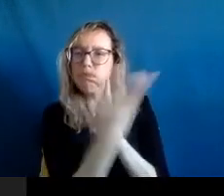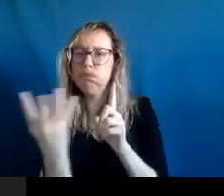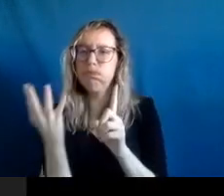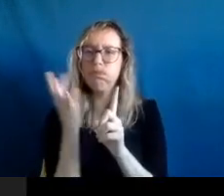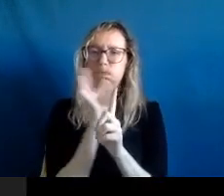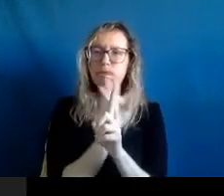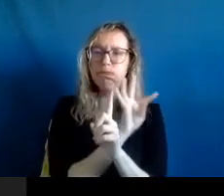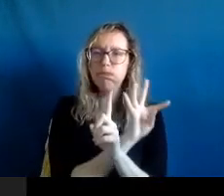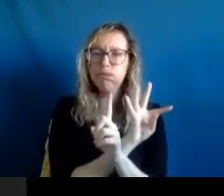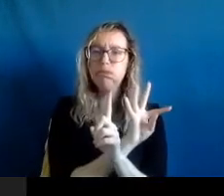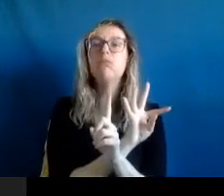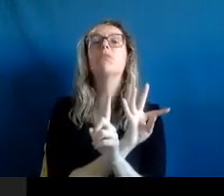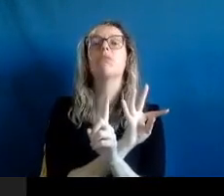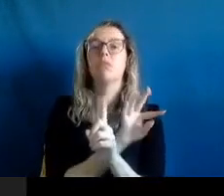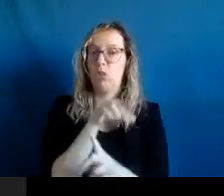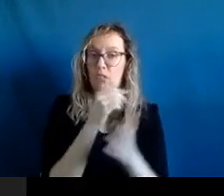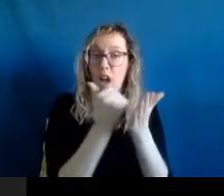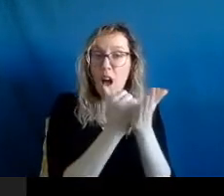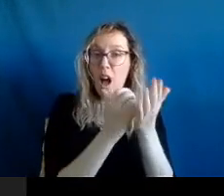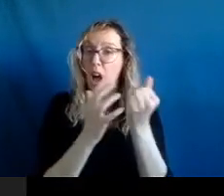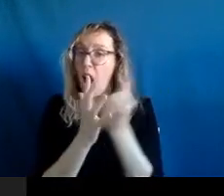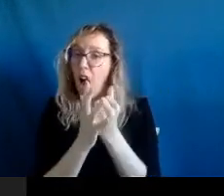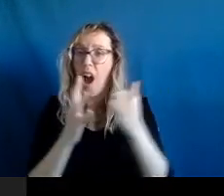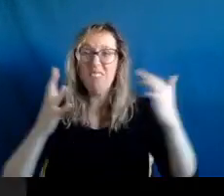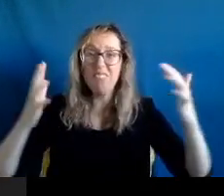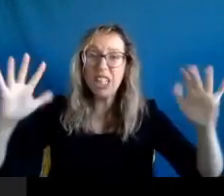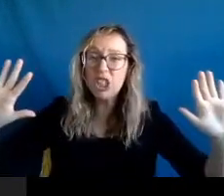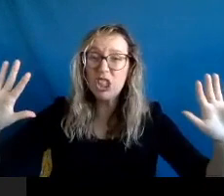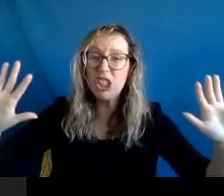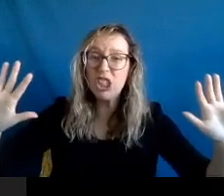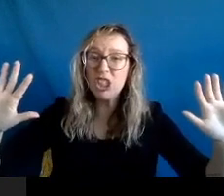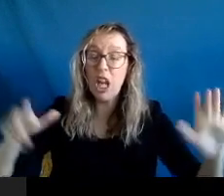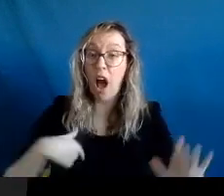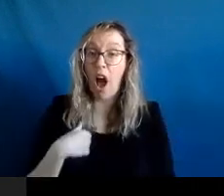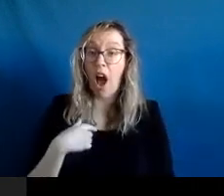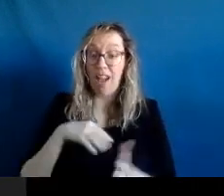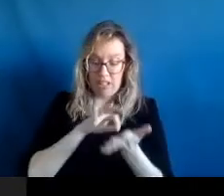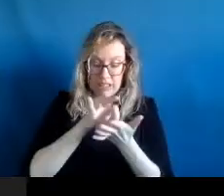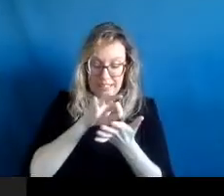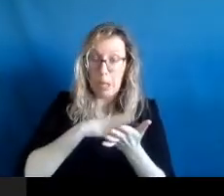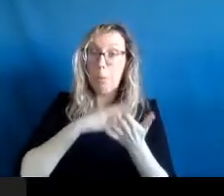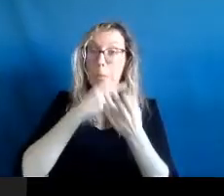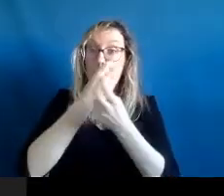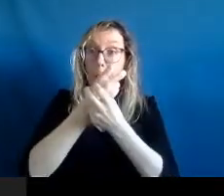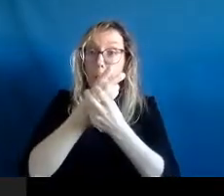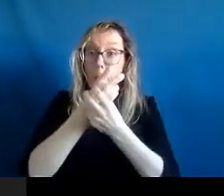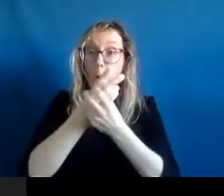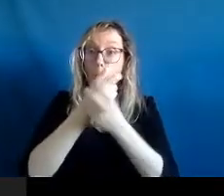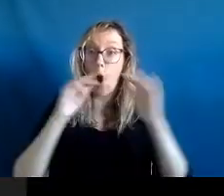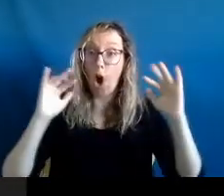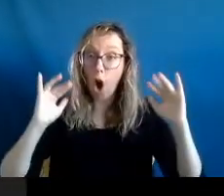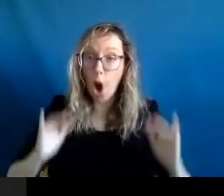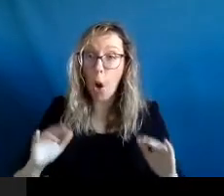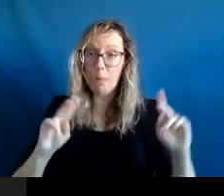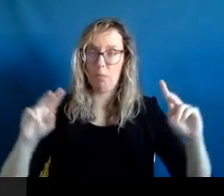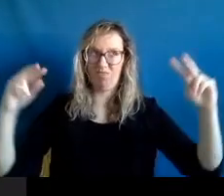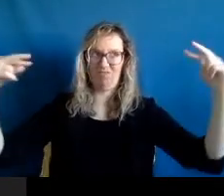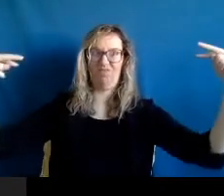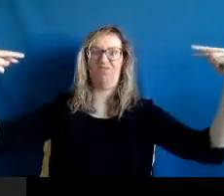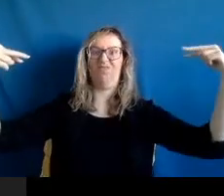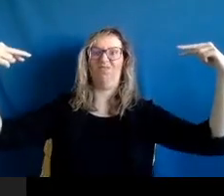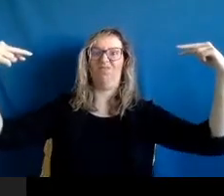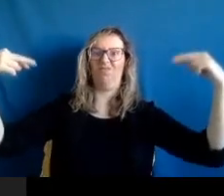have pierced my hands and feet. I can count all my bones. They stare and gloat over me.